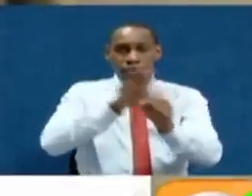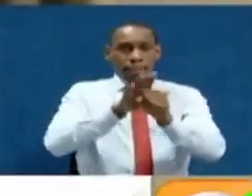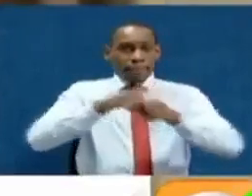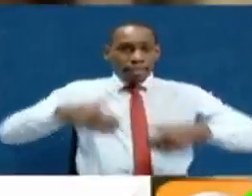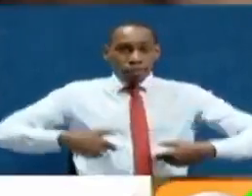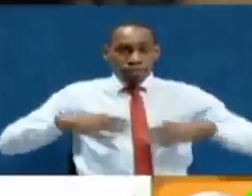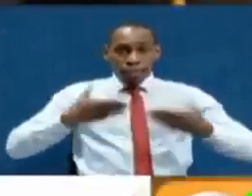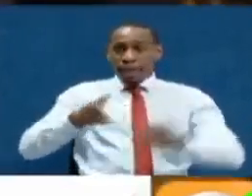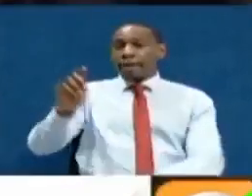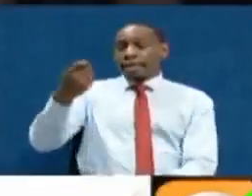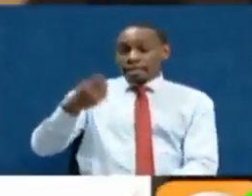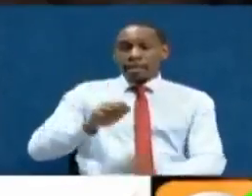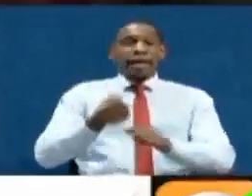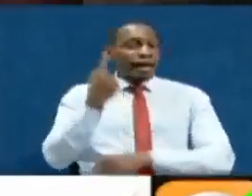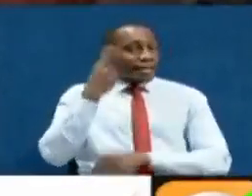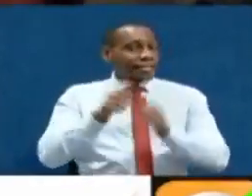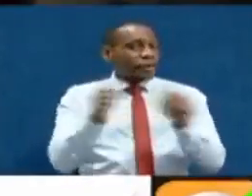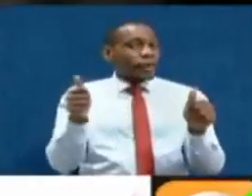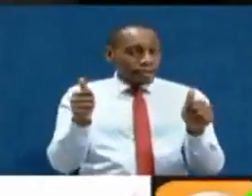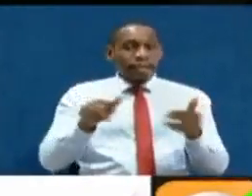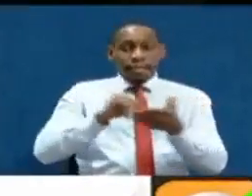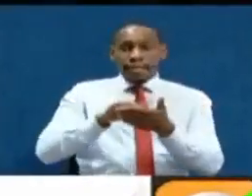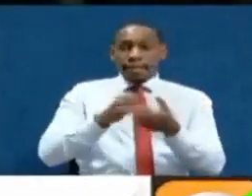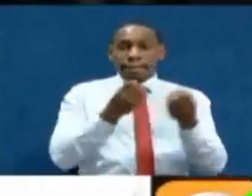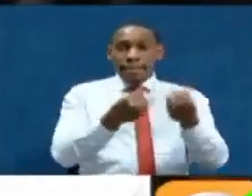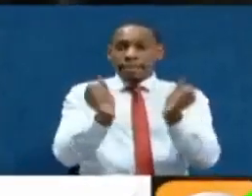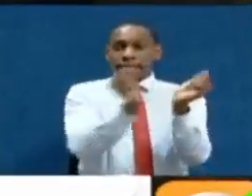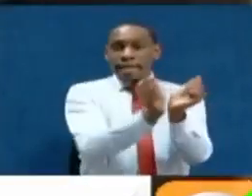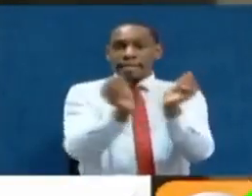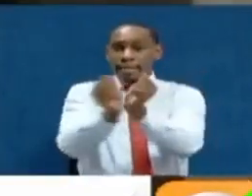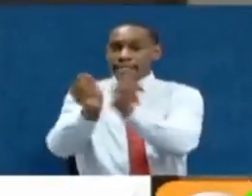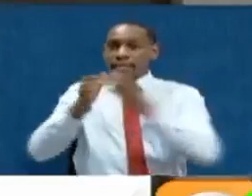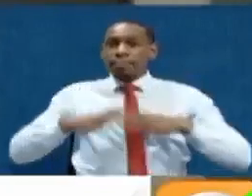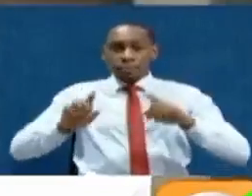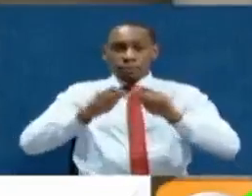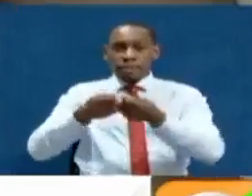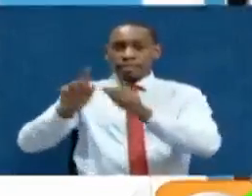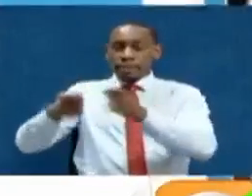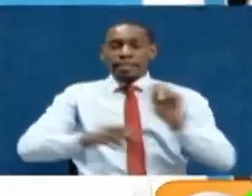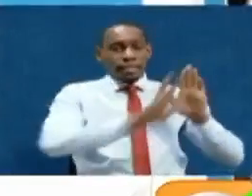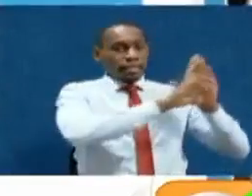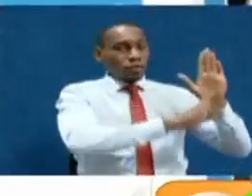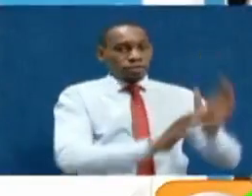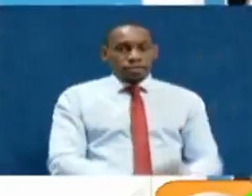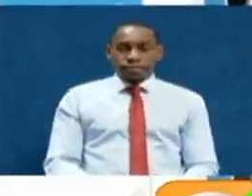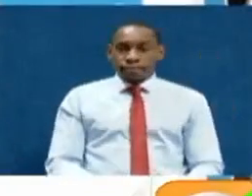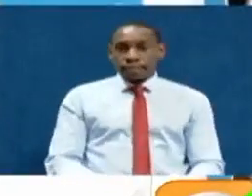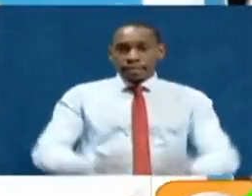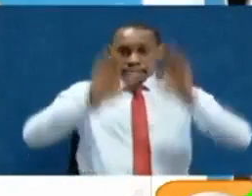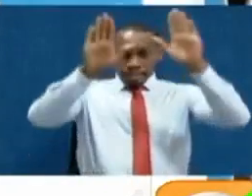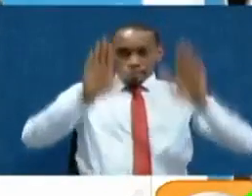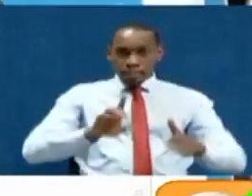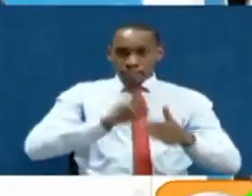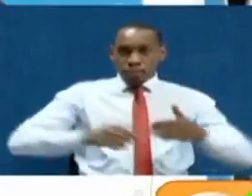majority of young people here in Kenya can relate to quite easily, given the many arrests made of those found flouting set measures. So it is imperative that the